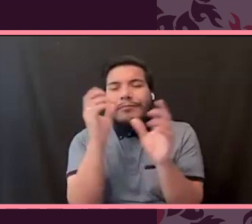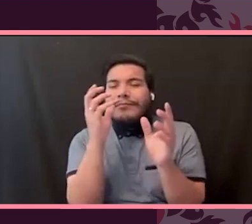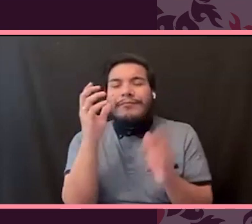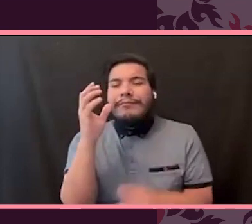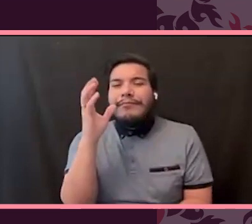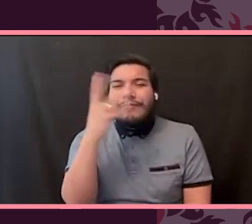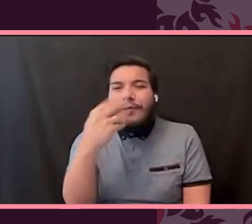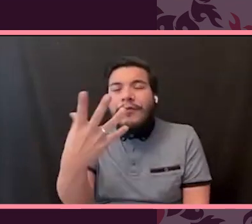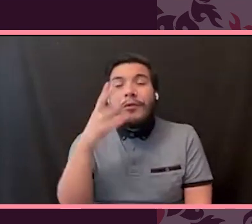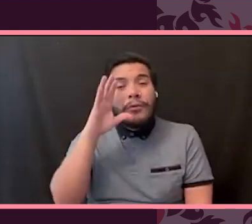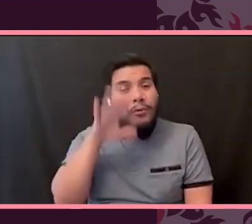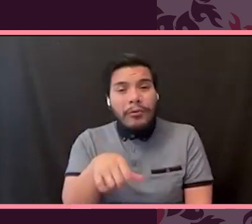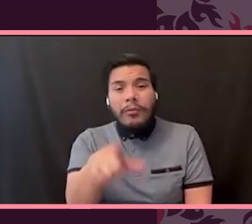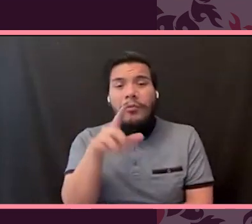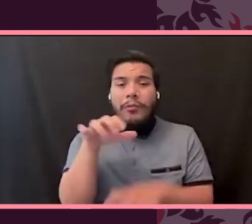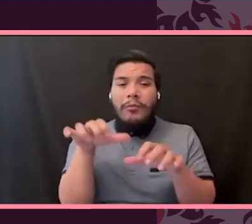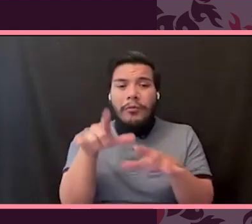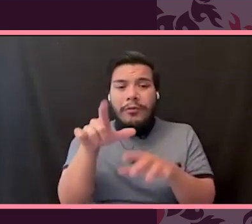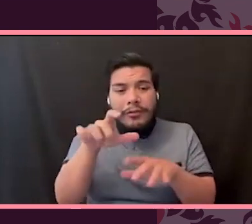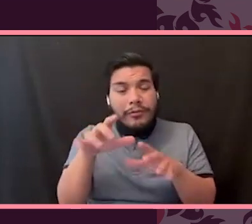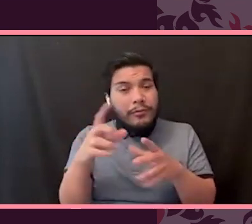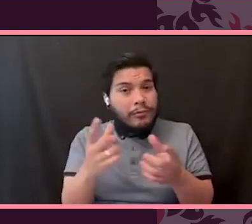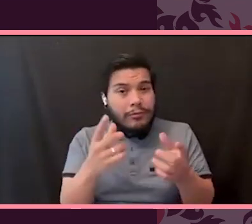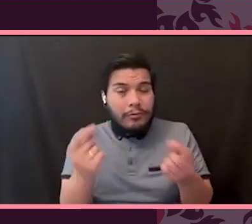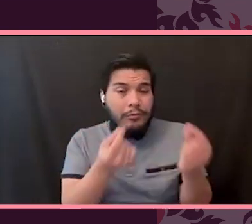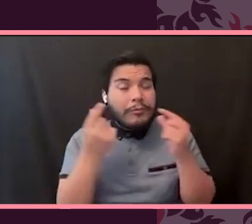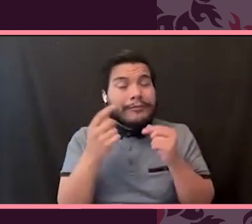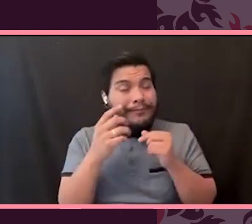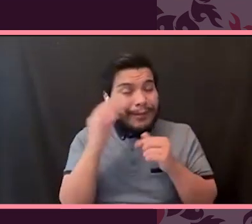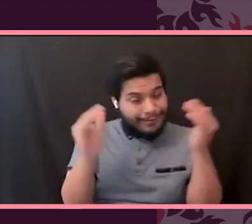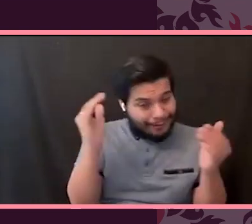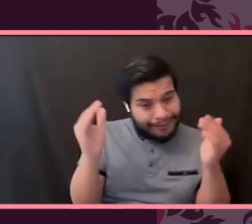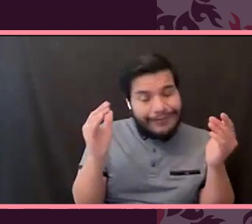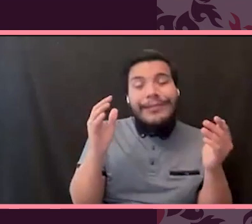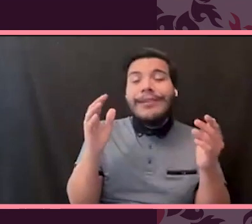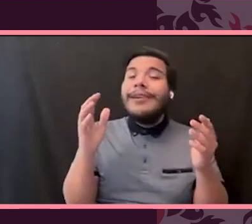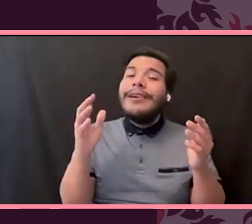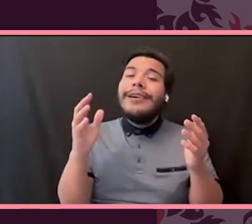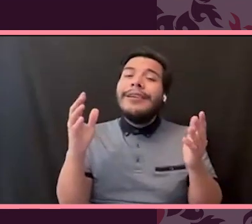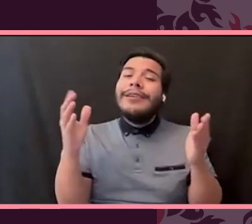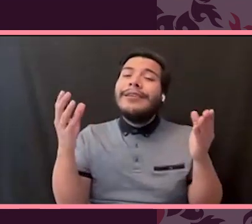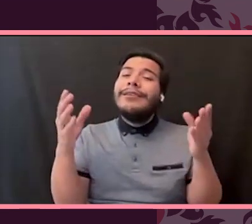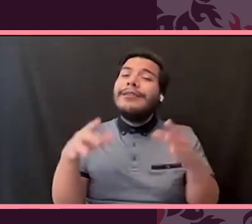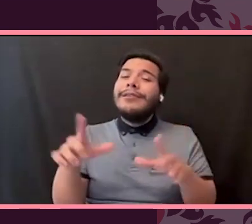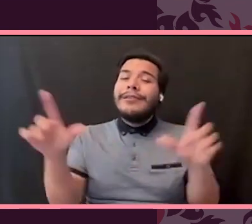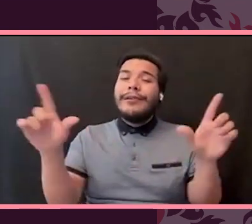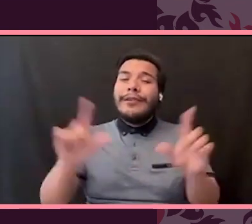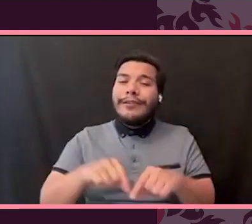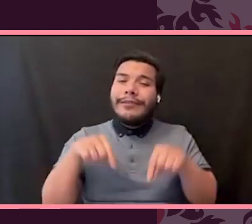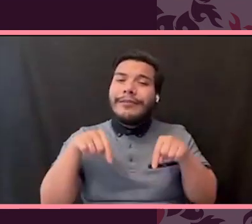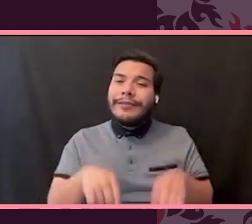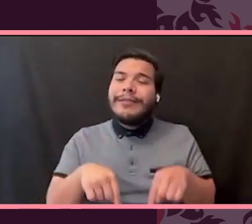You know the work that you have to do, adults. Let us leave here. And